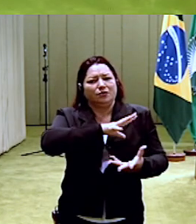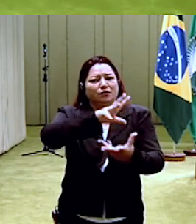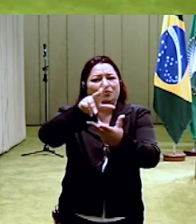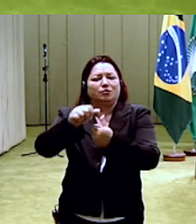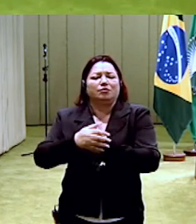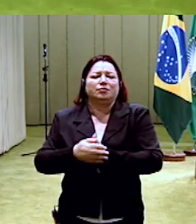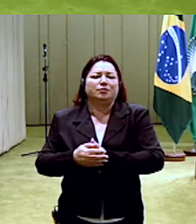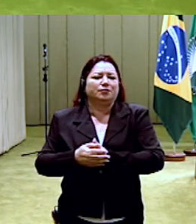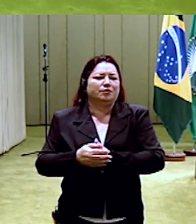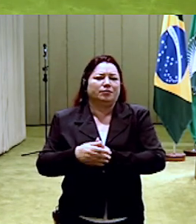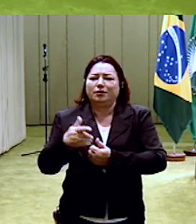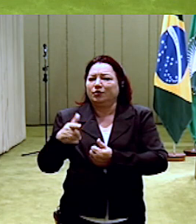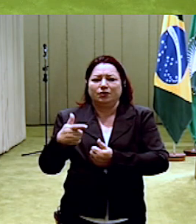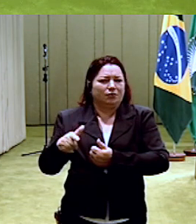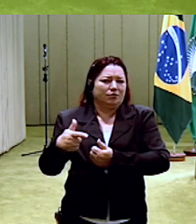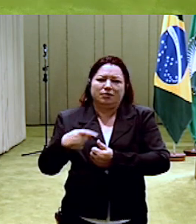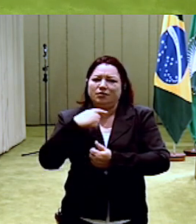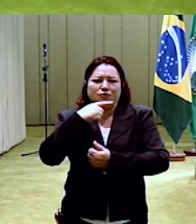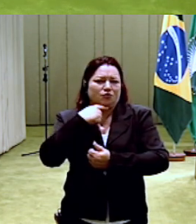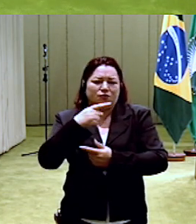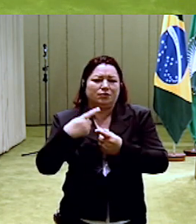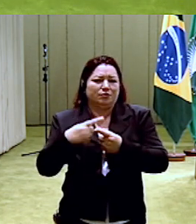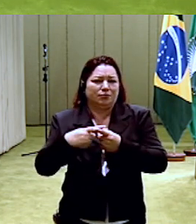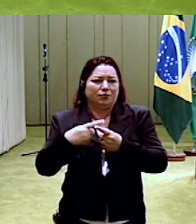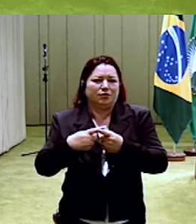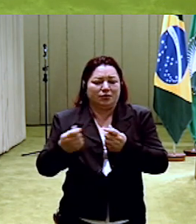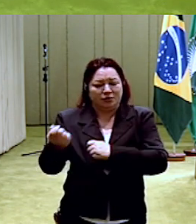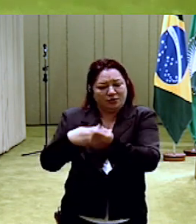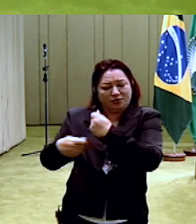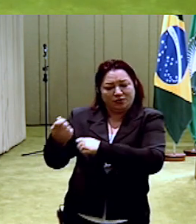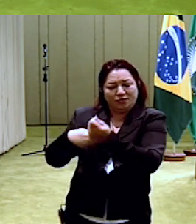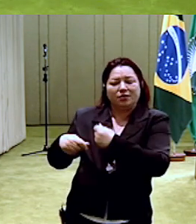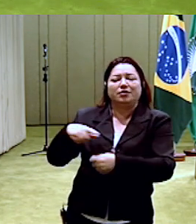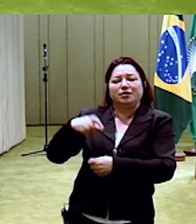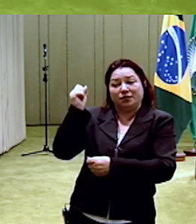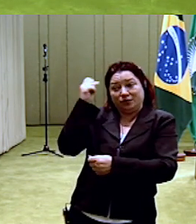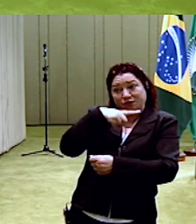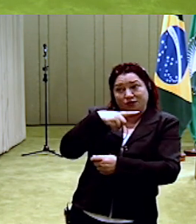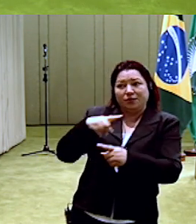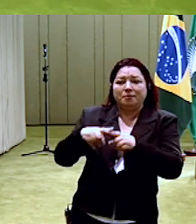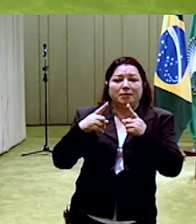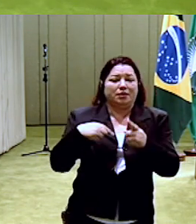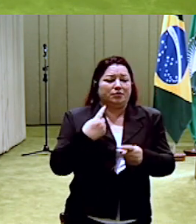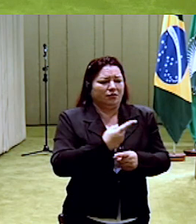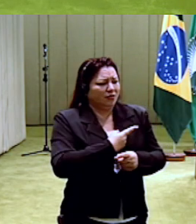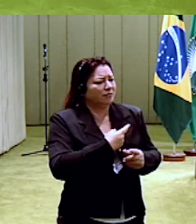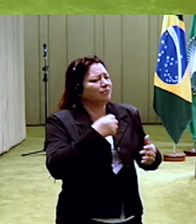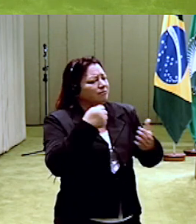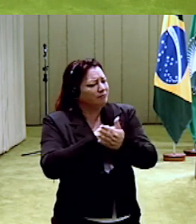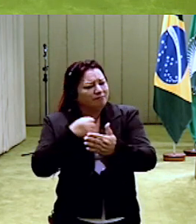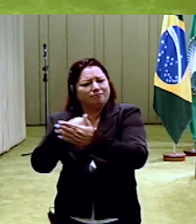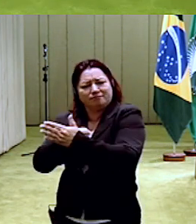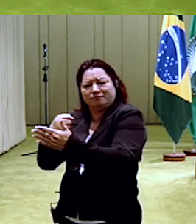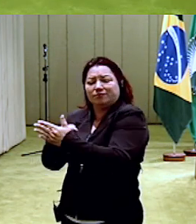No doubt of it, every business has its own challenges. We have been having a lot of challenges, but as you know,